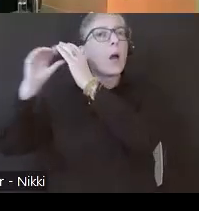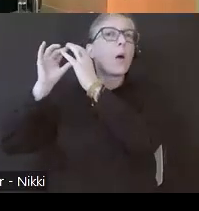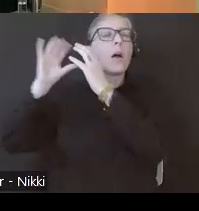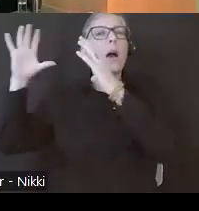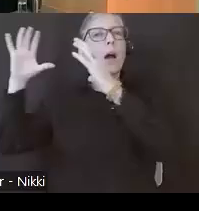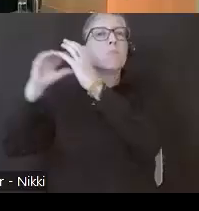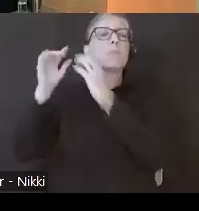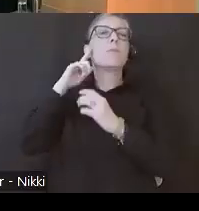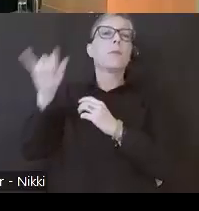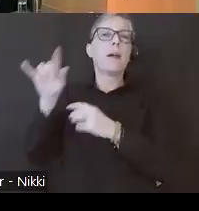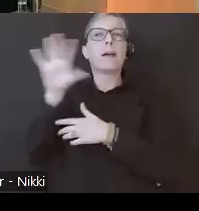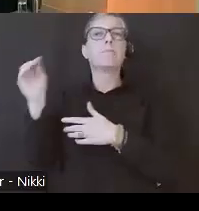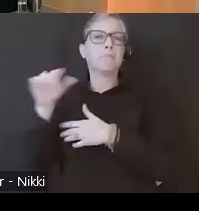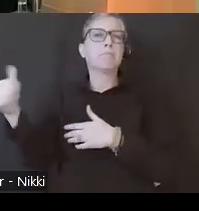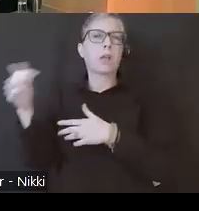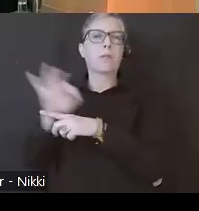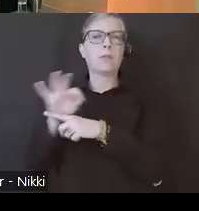features.